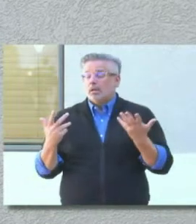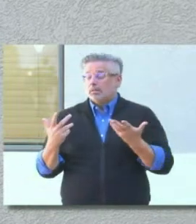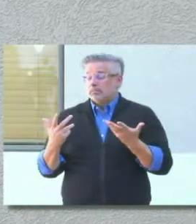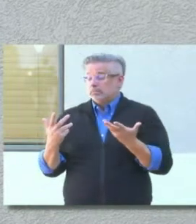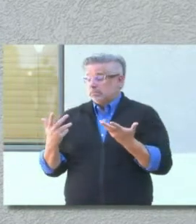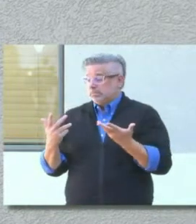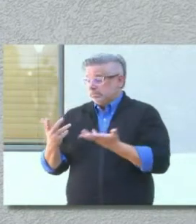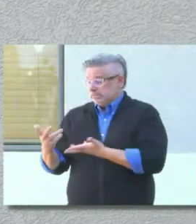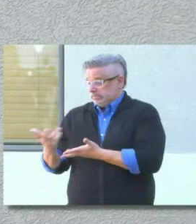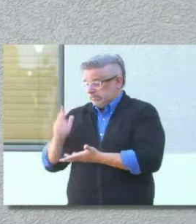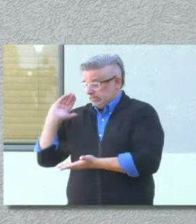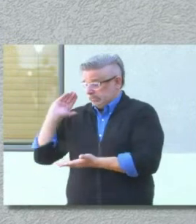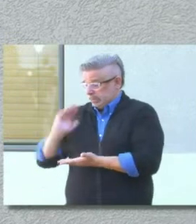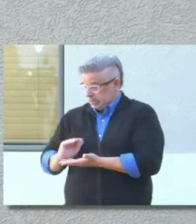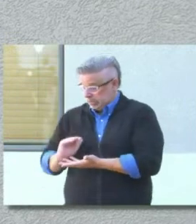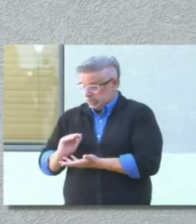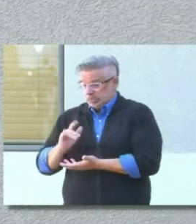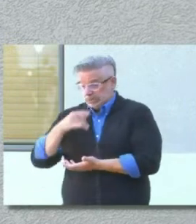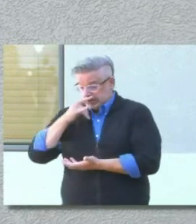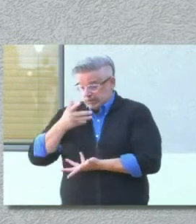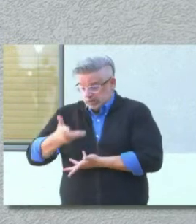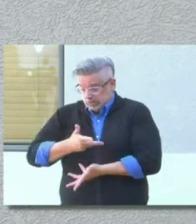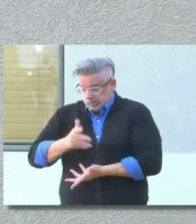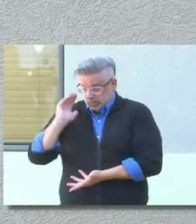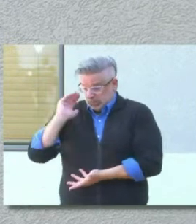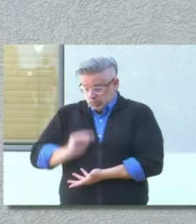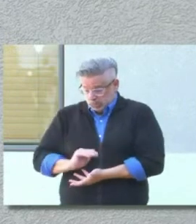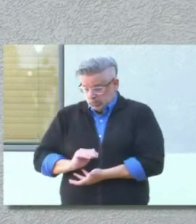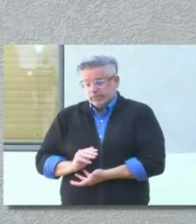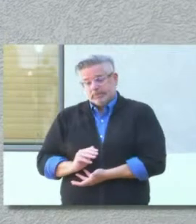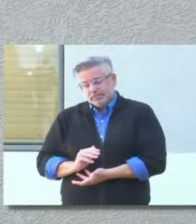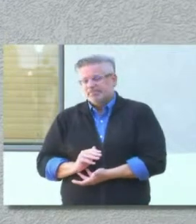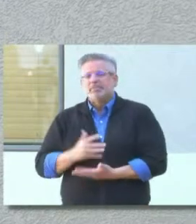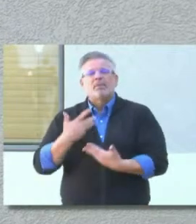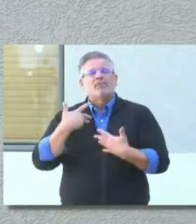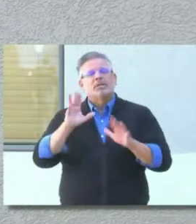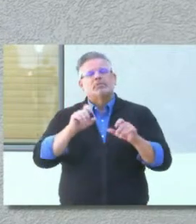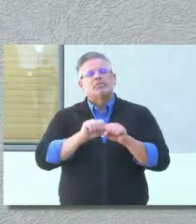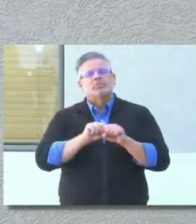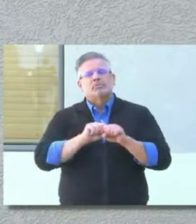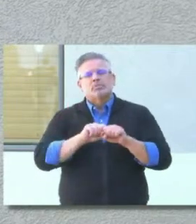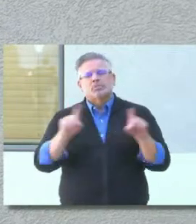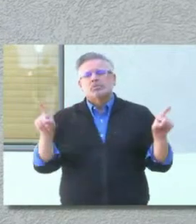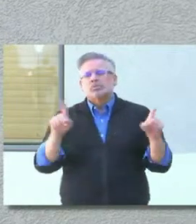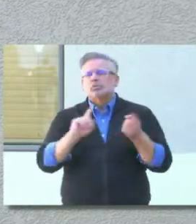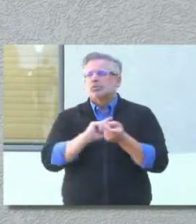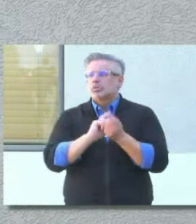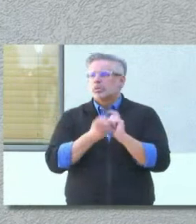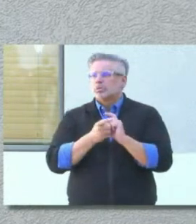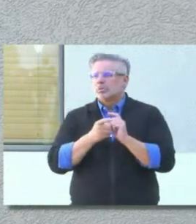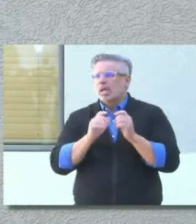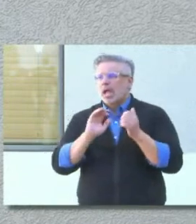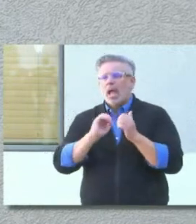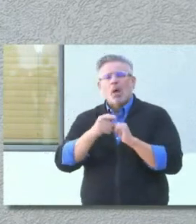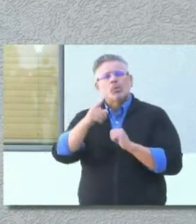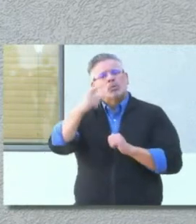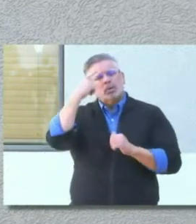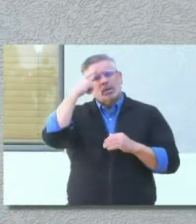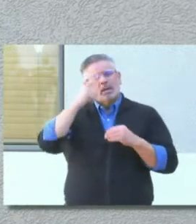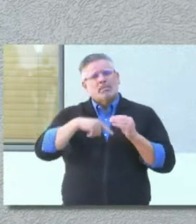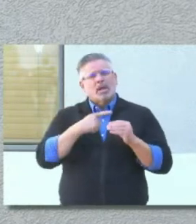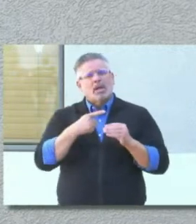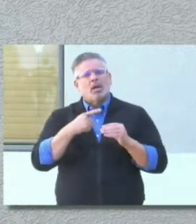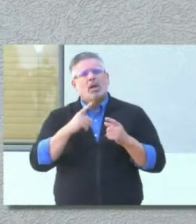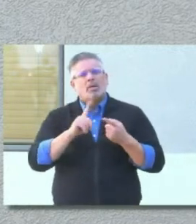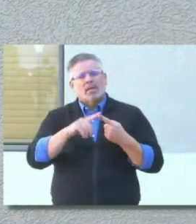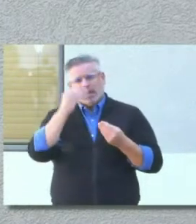her and the kids, and we put out a statement accordingly. Do you think that this has changed the way you think about the way